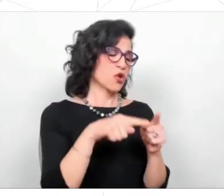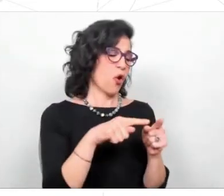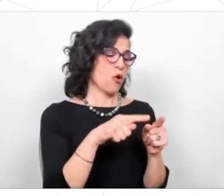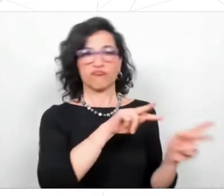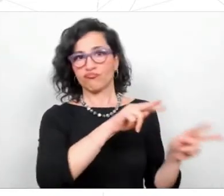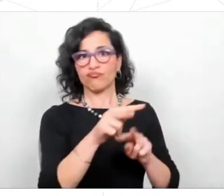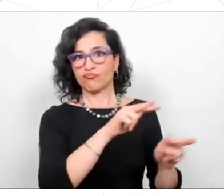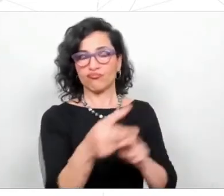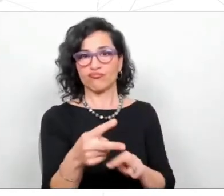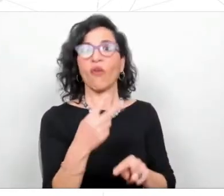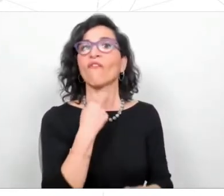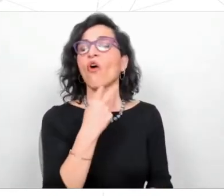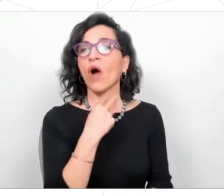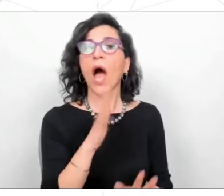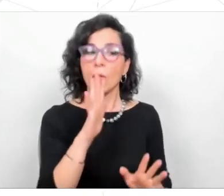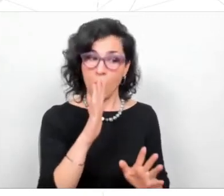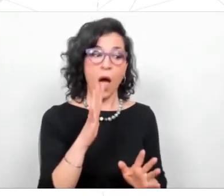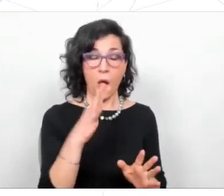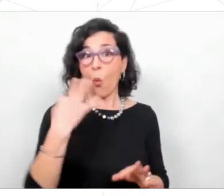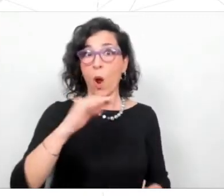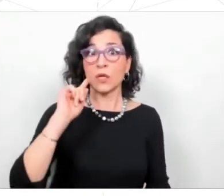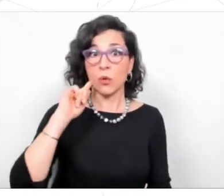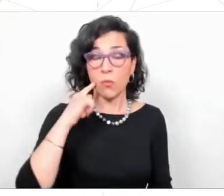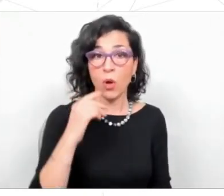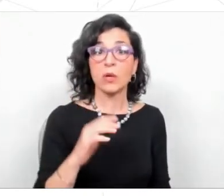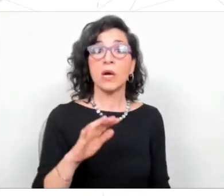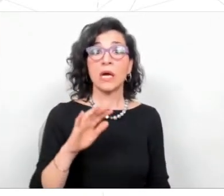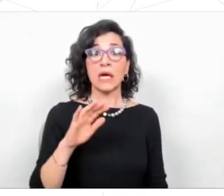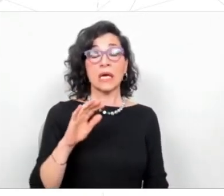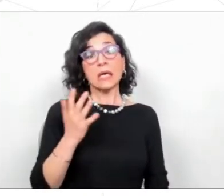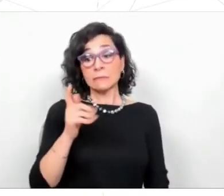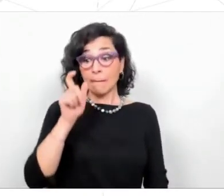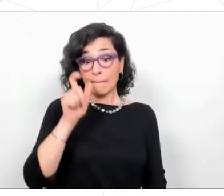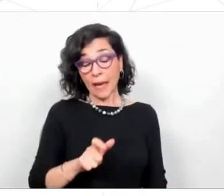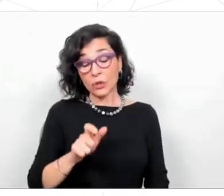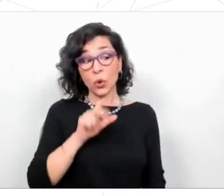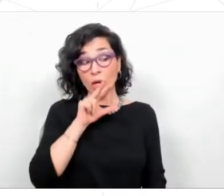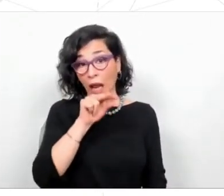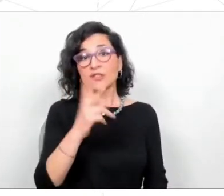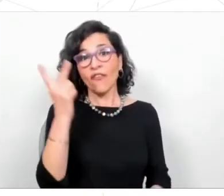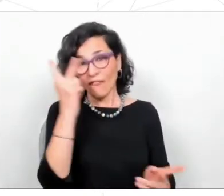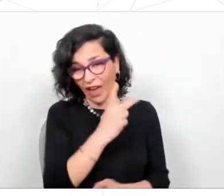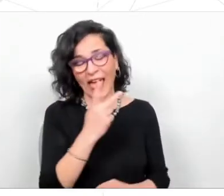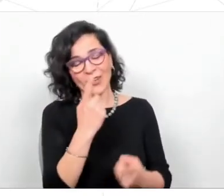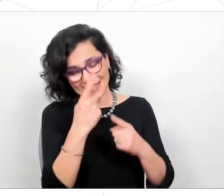It's an AI voice, but she does a pretty good job with it. Now, if it was verse, it'd be a little different. There'd be some pauses and things like that, but